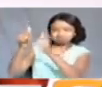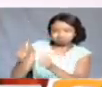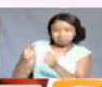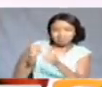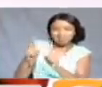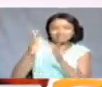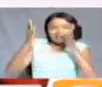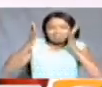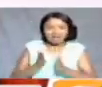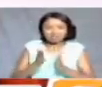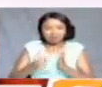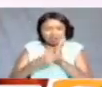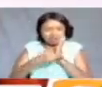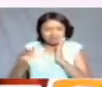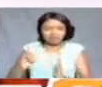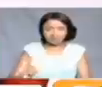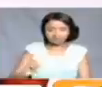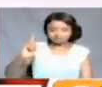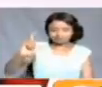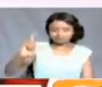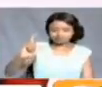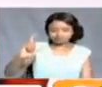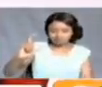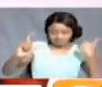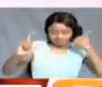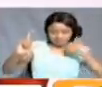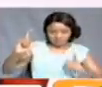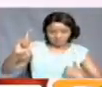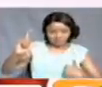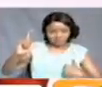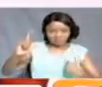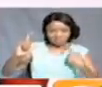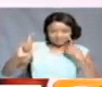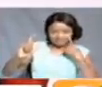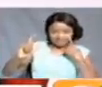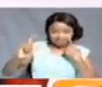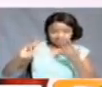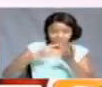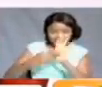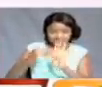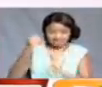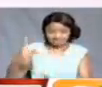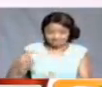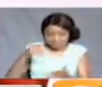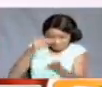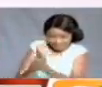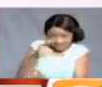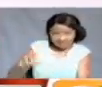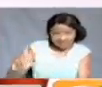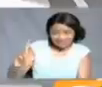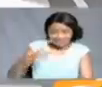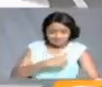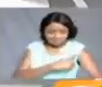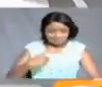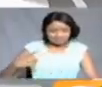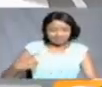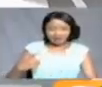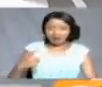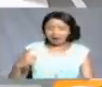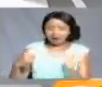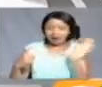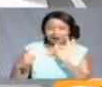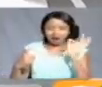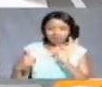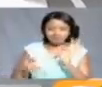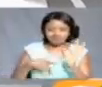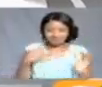So you buy into that, and you know, when you wear that cologne, it makes you feel like a movie star. You know, so there's aspects like that